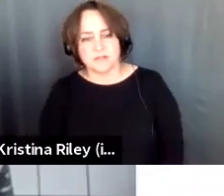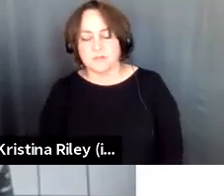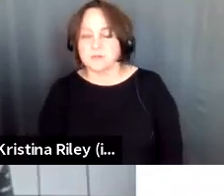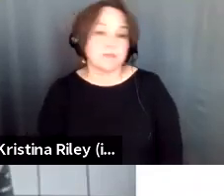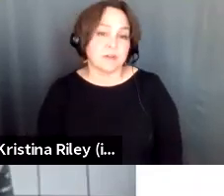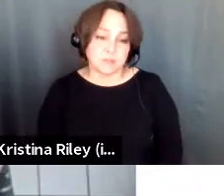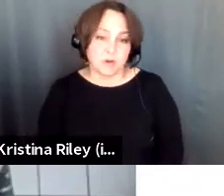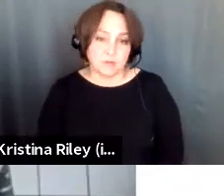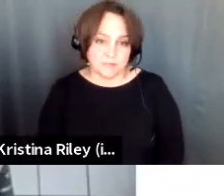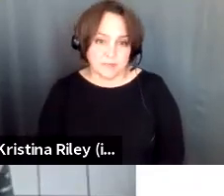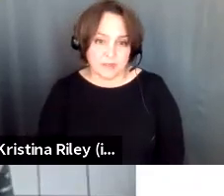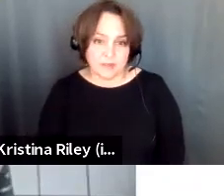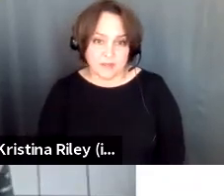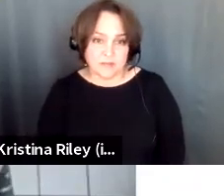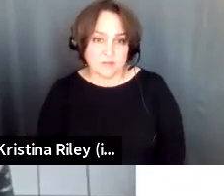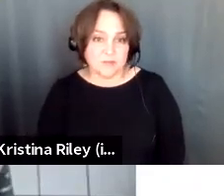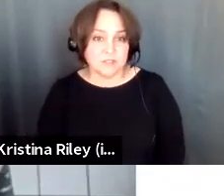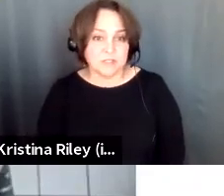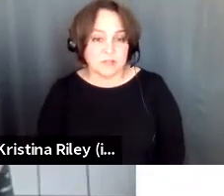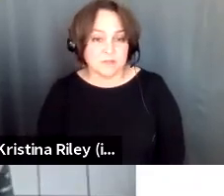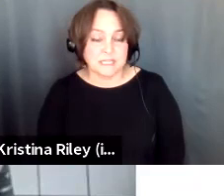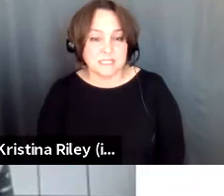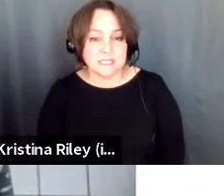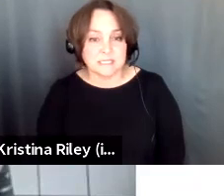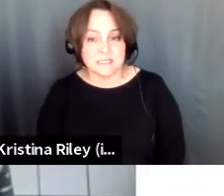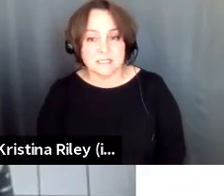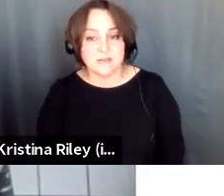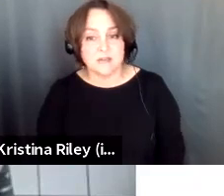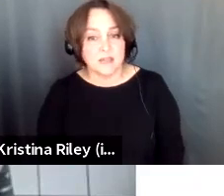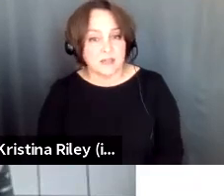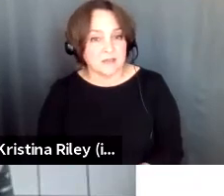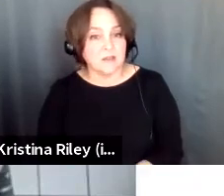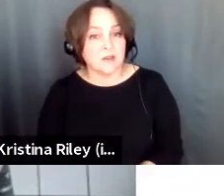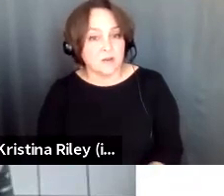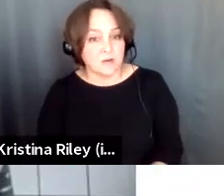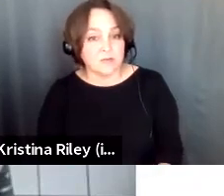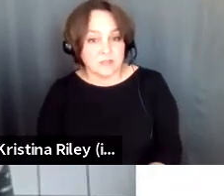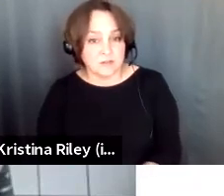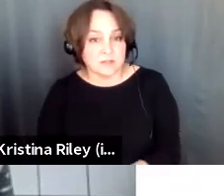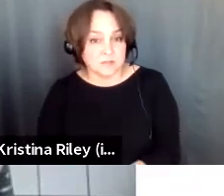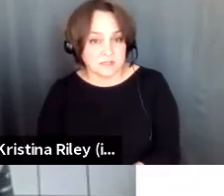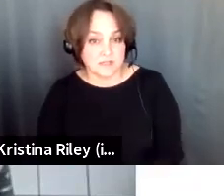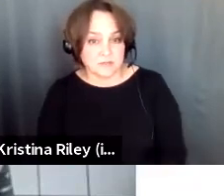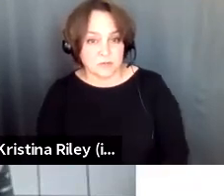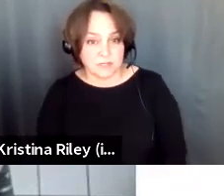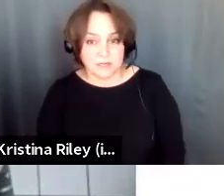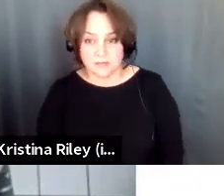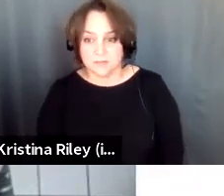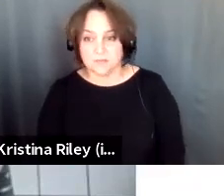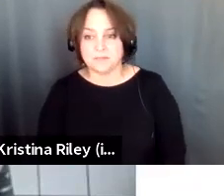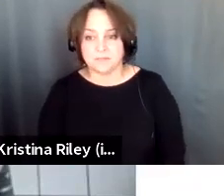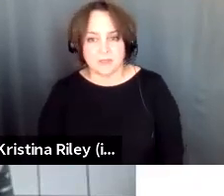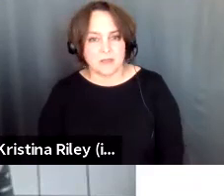originally developed, it was very small. It was originally developed in 1867 and over the years up to